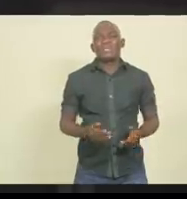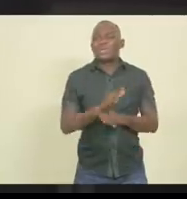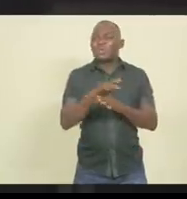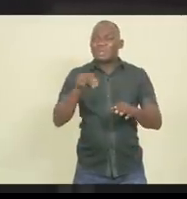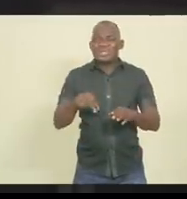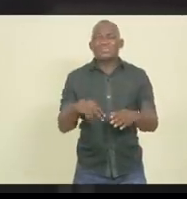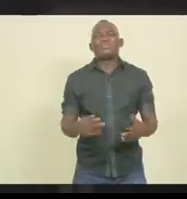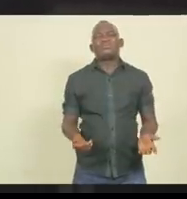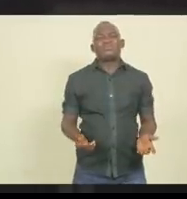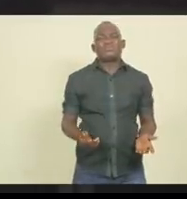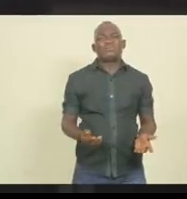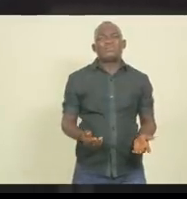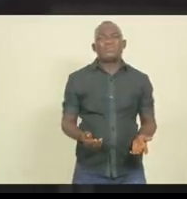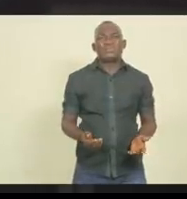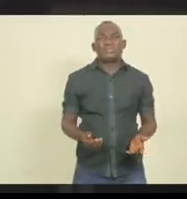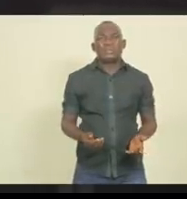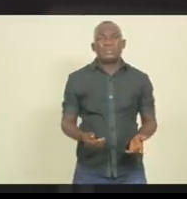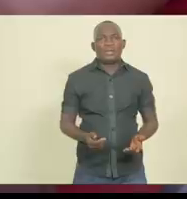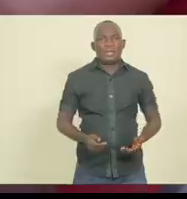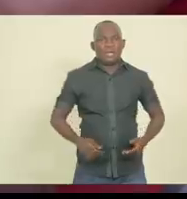for this stress.